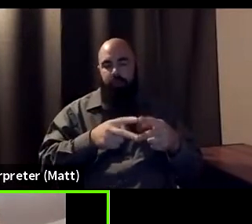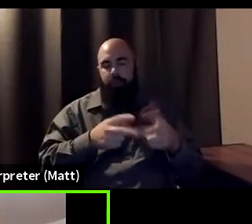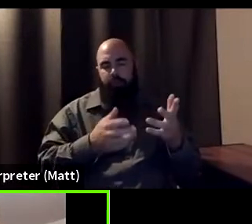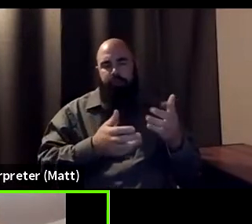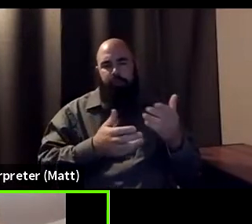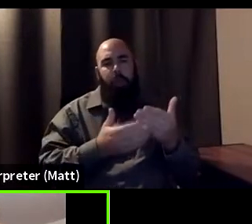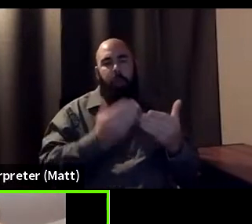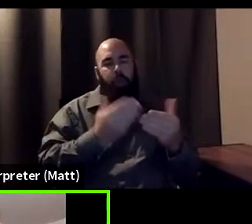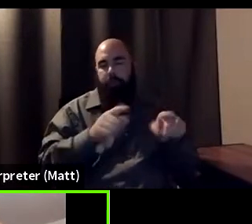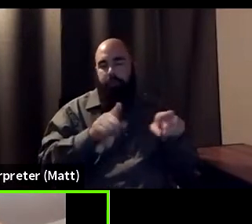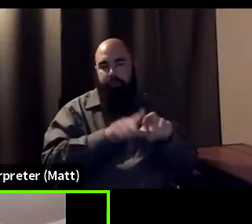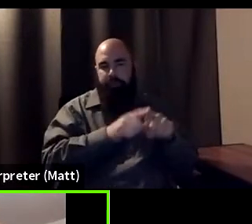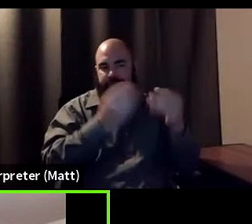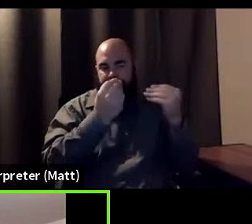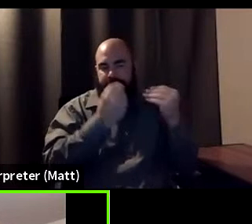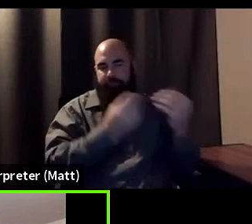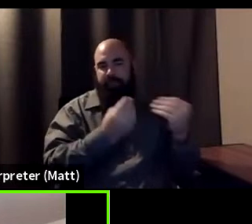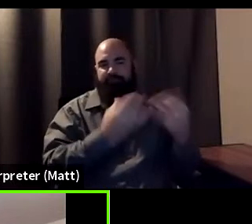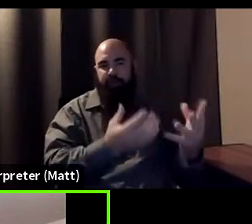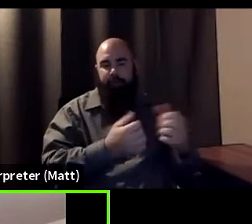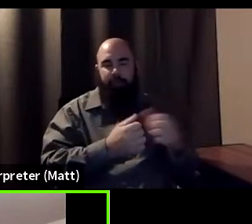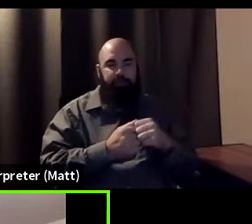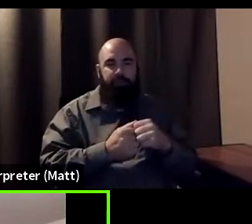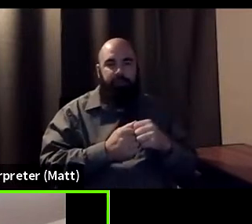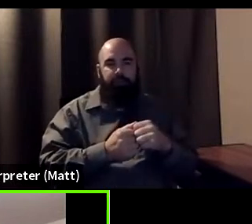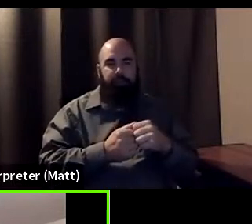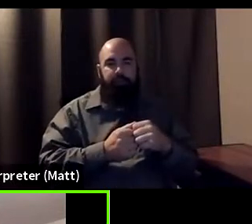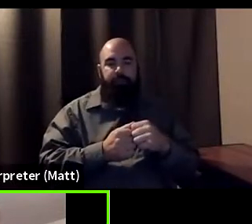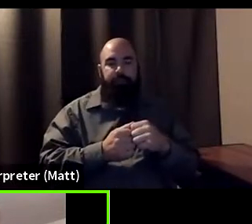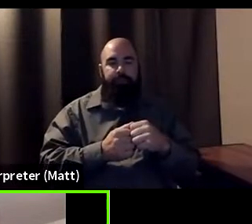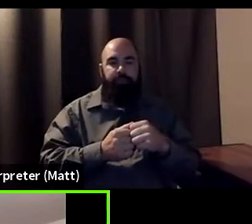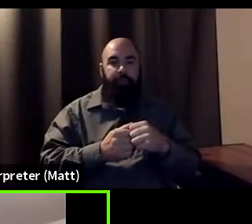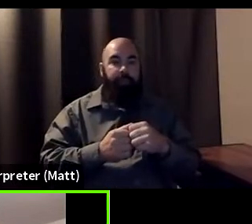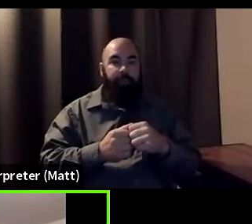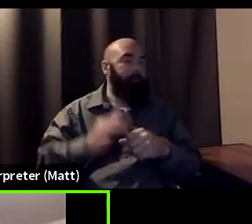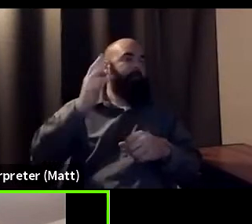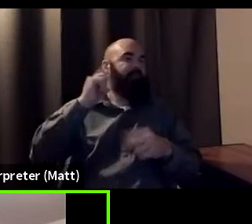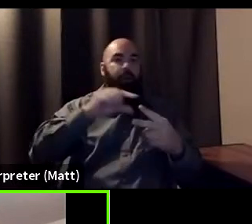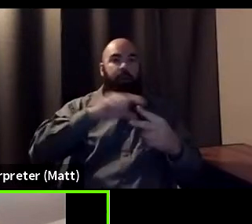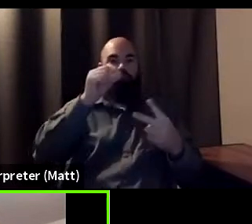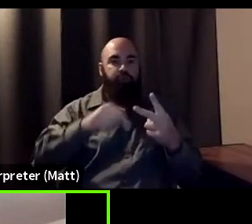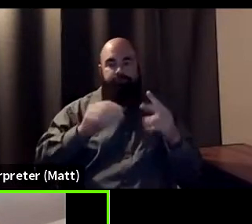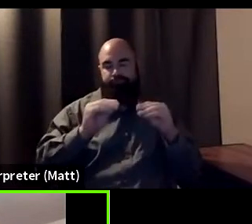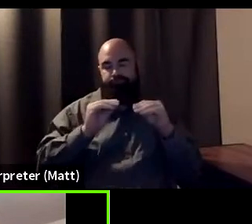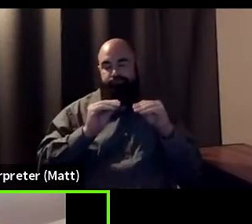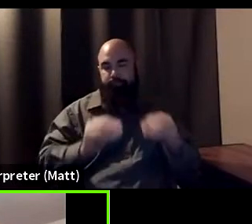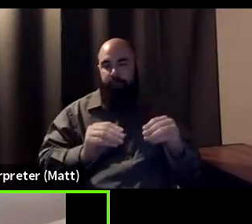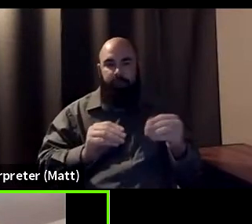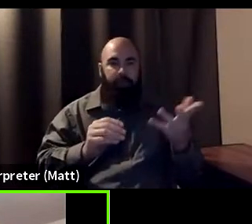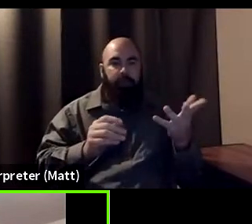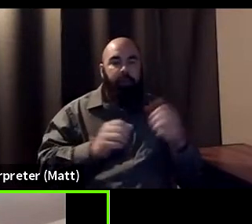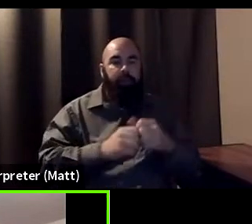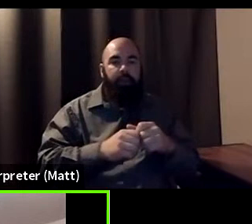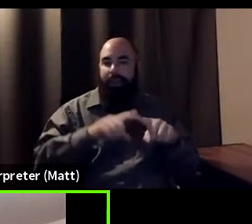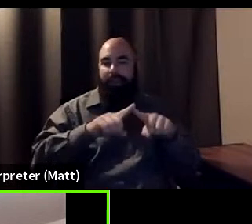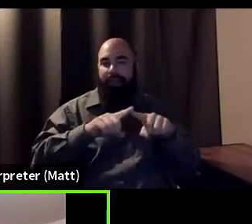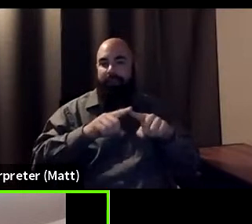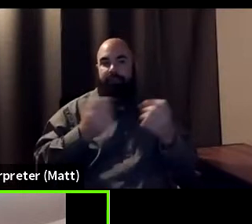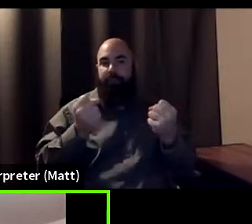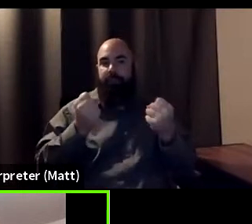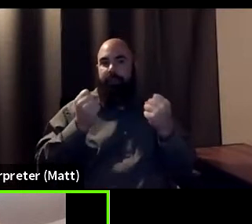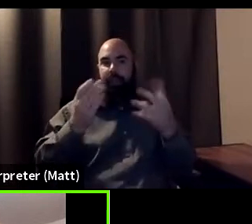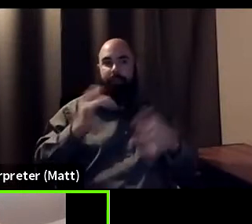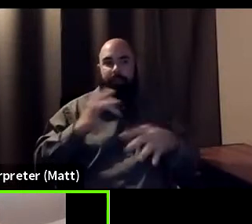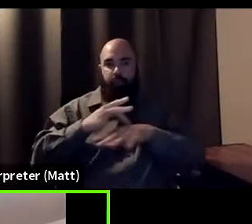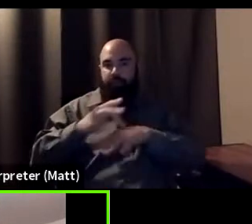efficacy. So we weren't giving people a choice because, quite frankly, it depended on the distribution and how much I